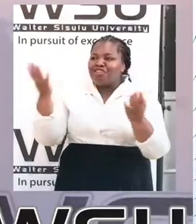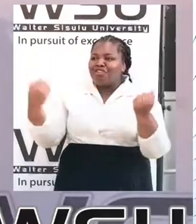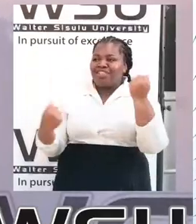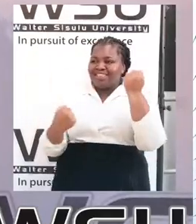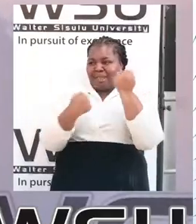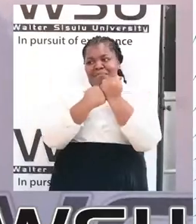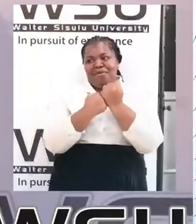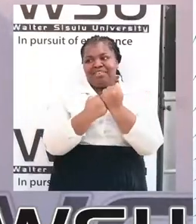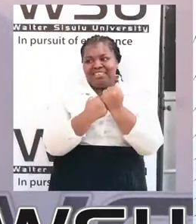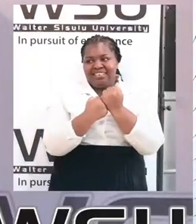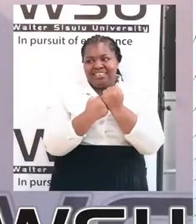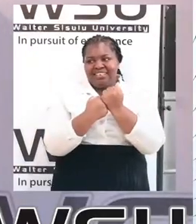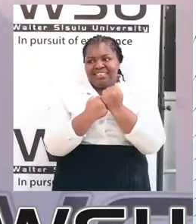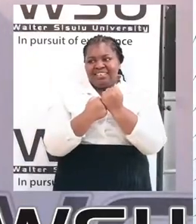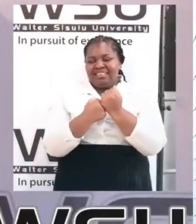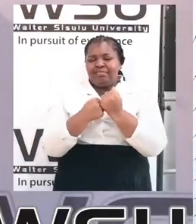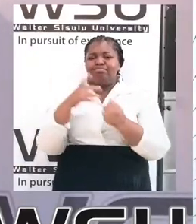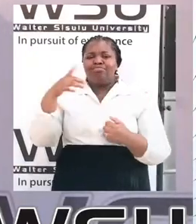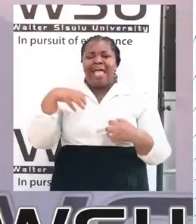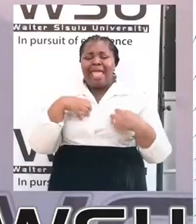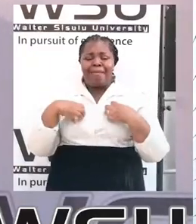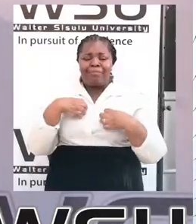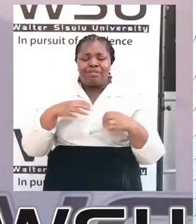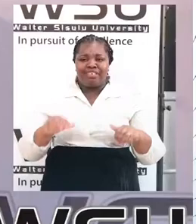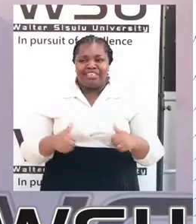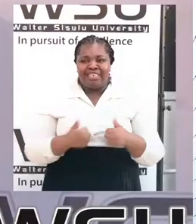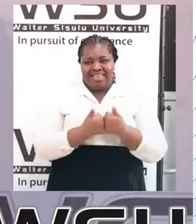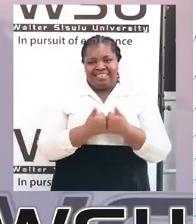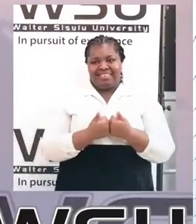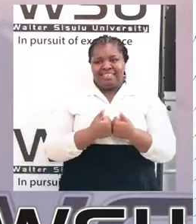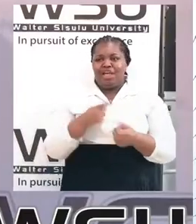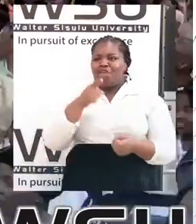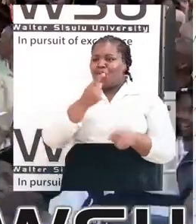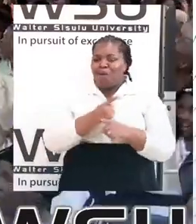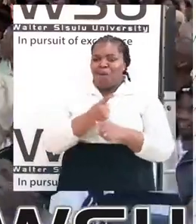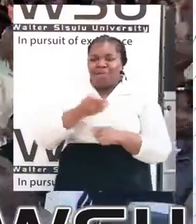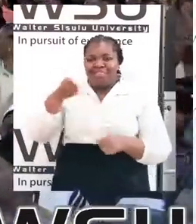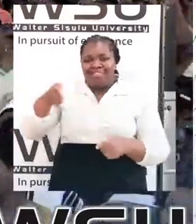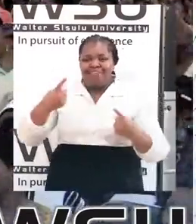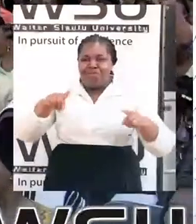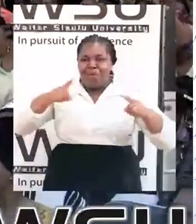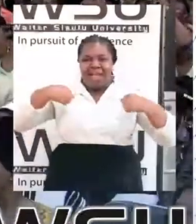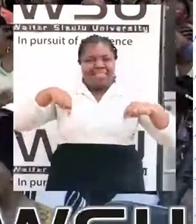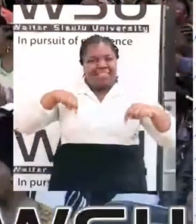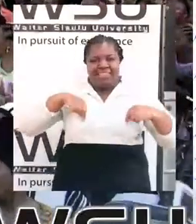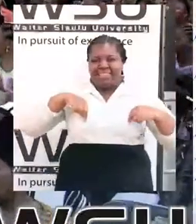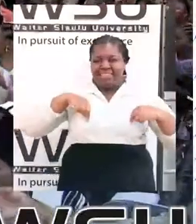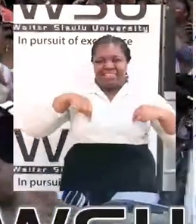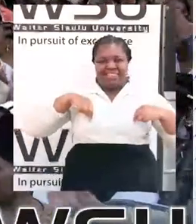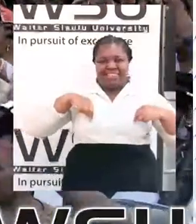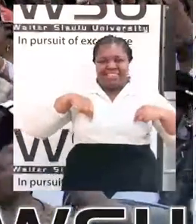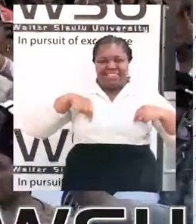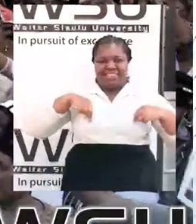support. During emotional challenges, you were there for us.